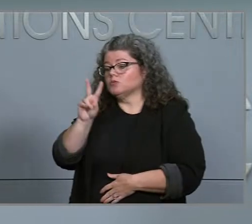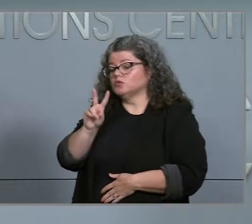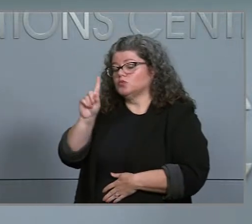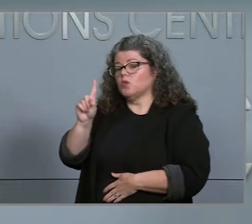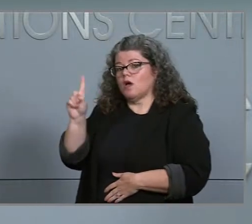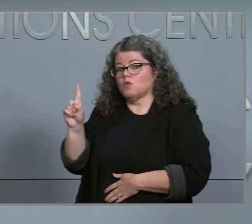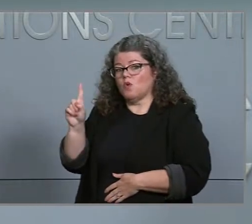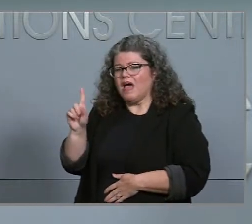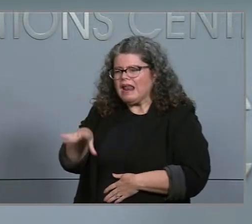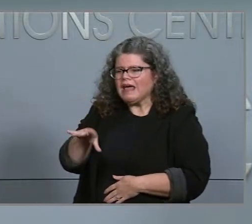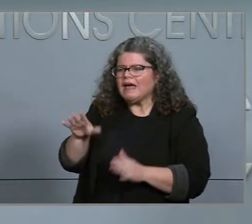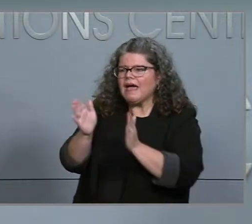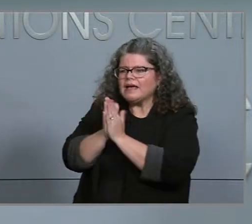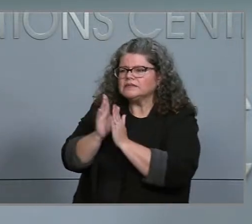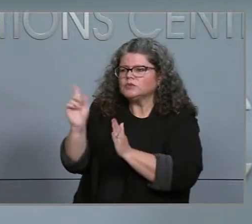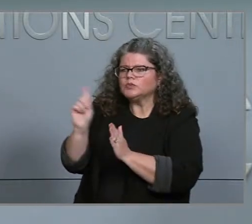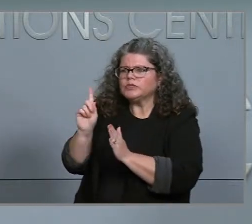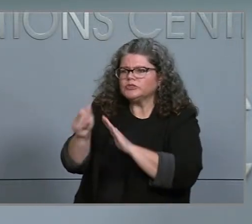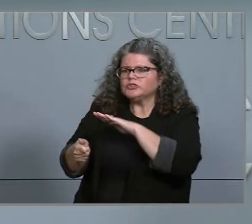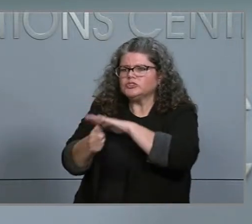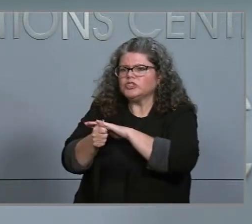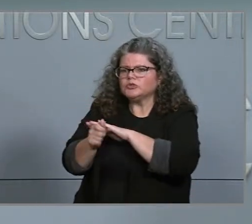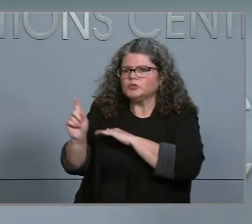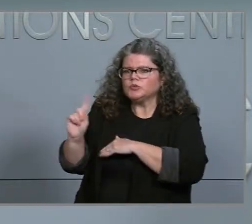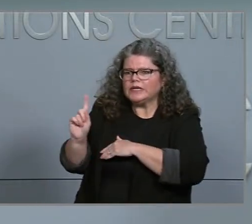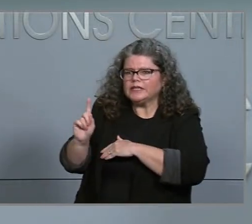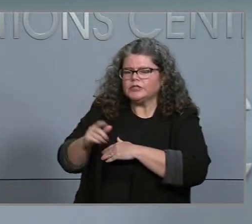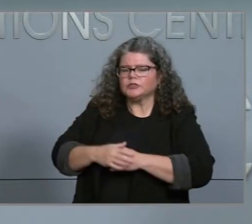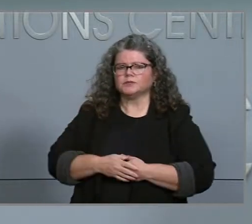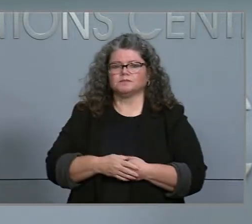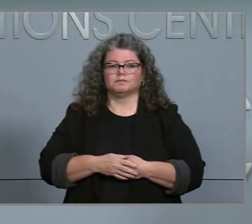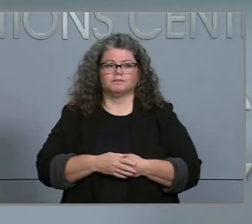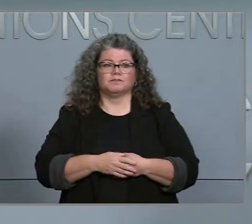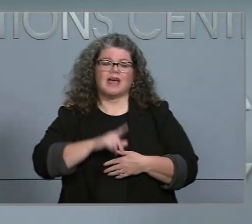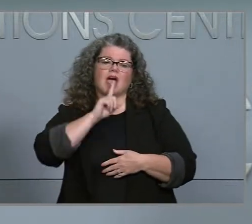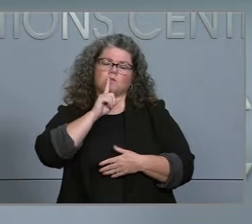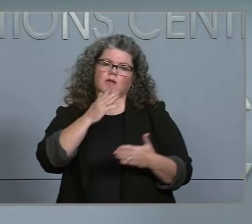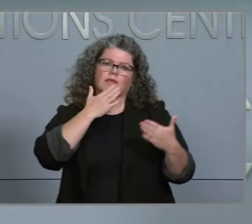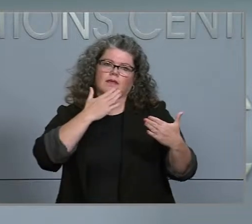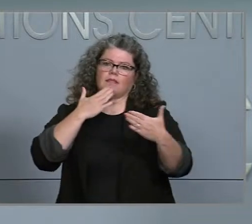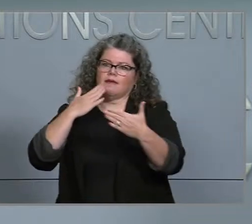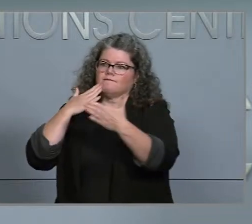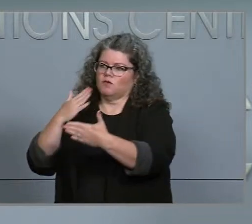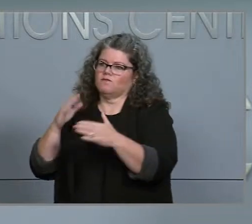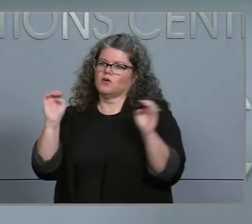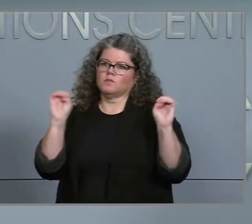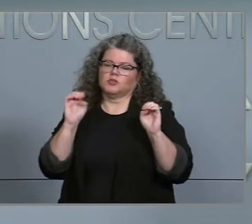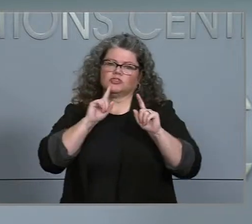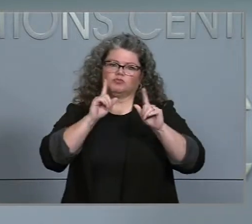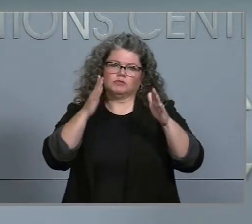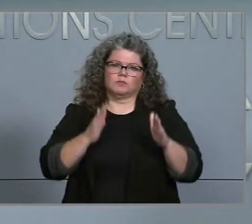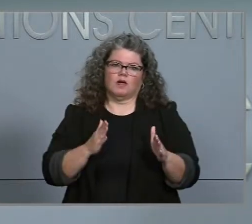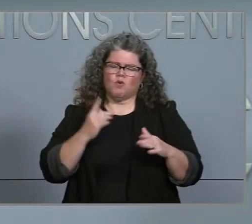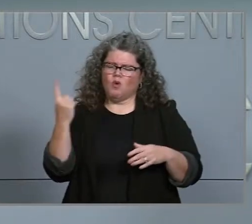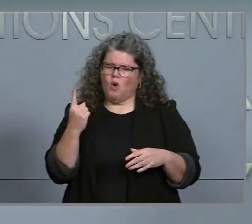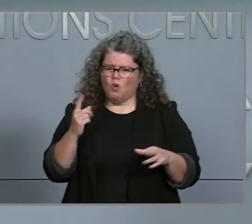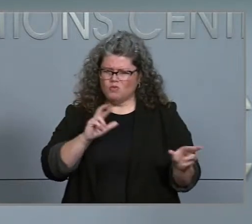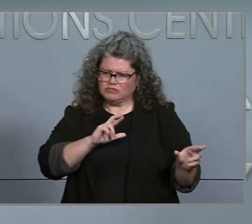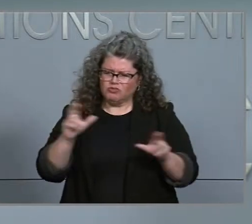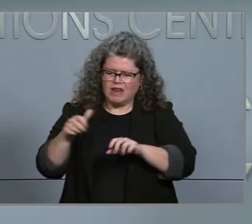options. As always, I'm so grateful for our emergency responders around our state who are always ready to